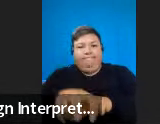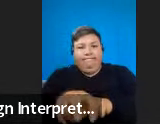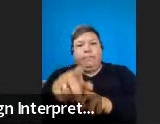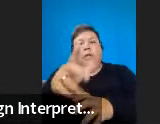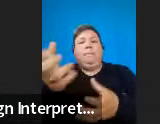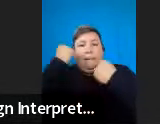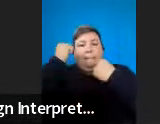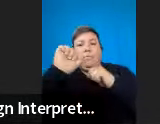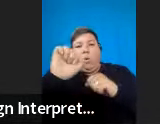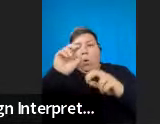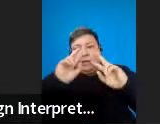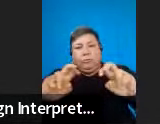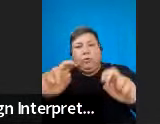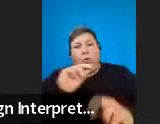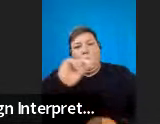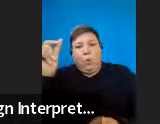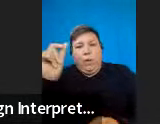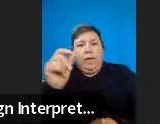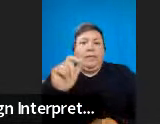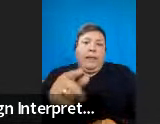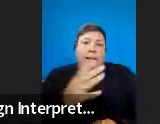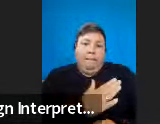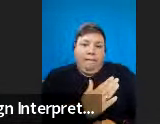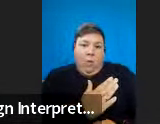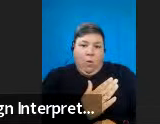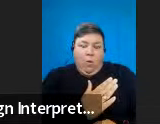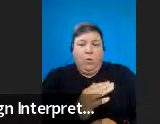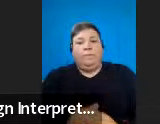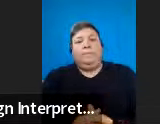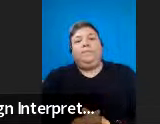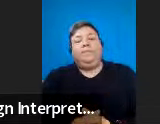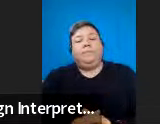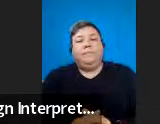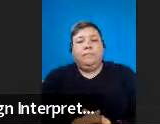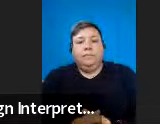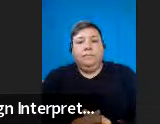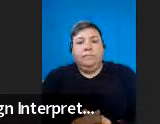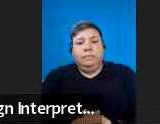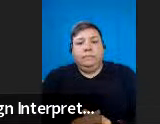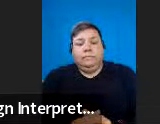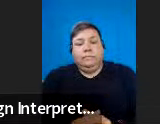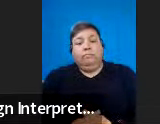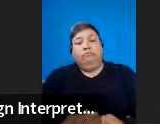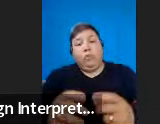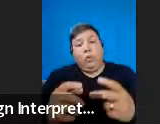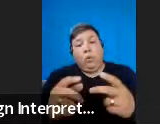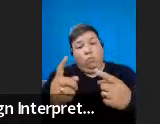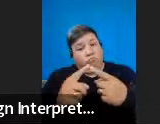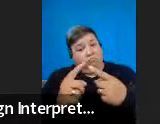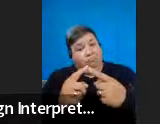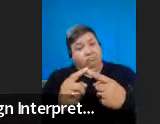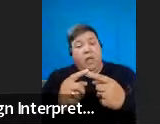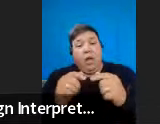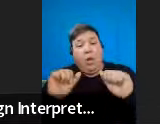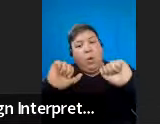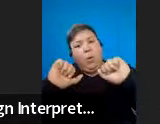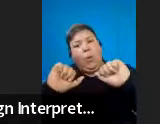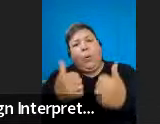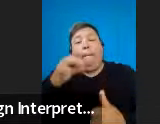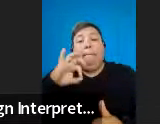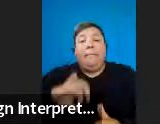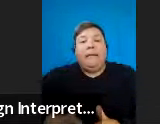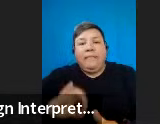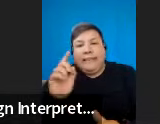you would have if you went and joined the normal queue from the back. Then one of the greatest benefits is the